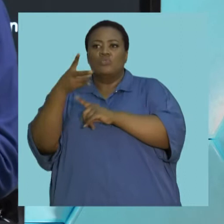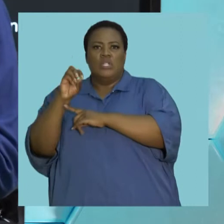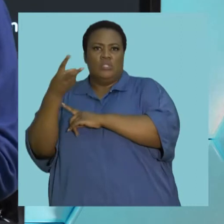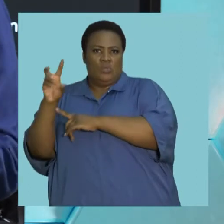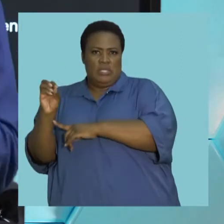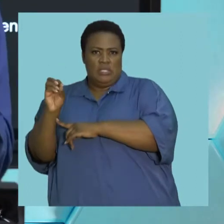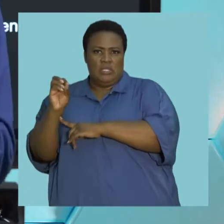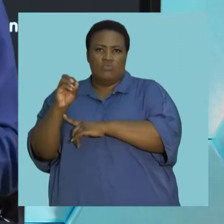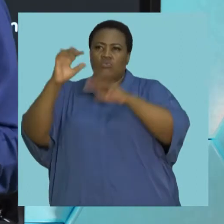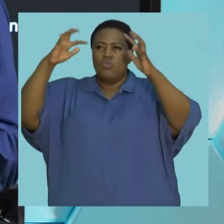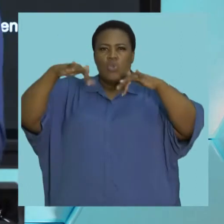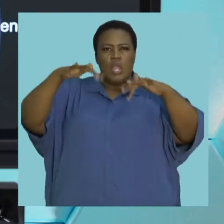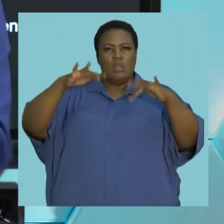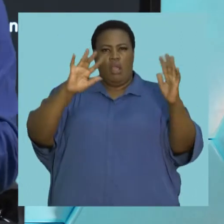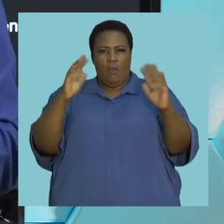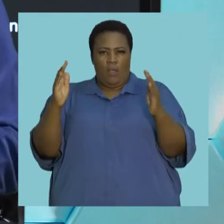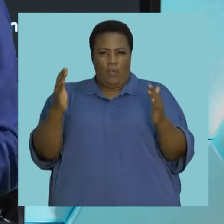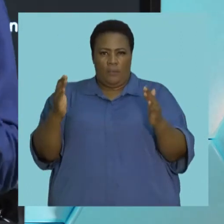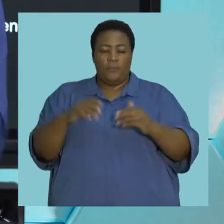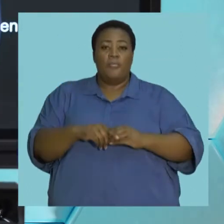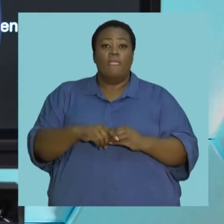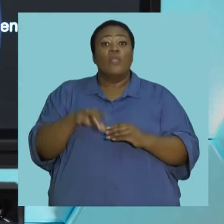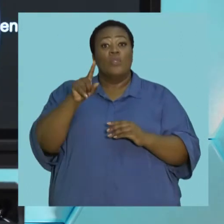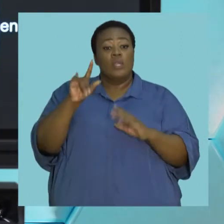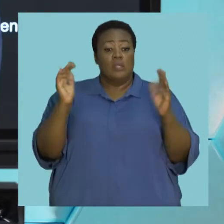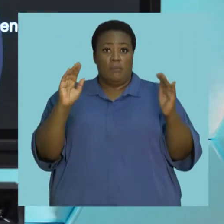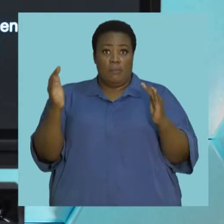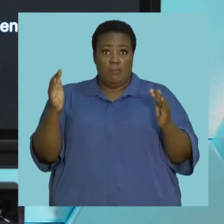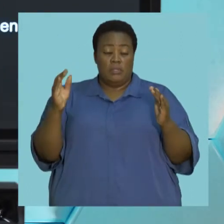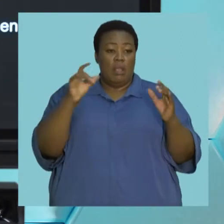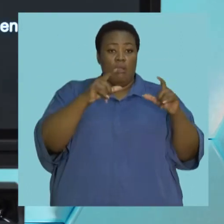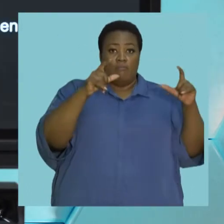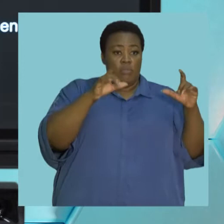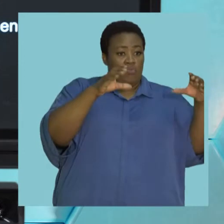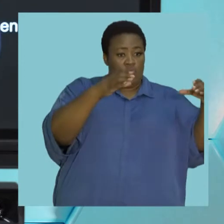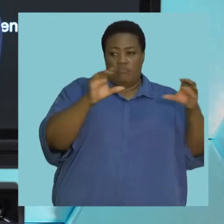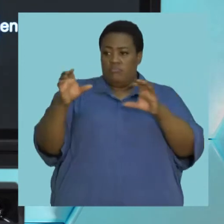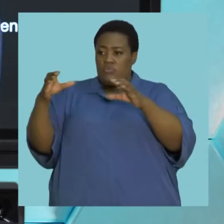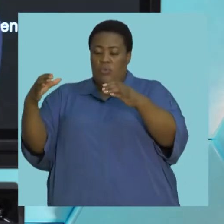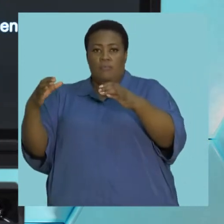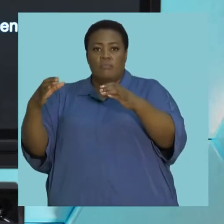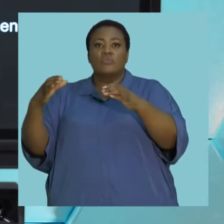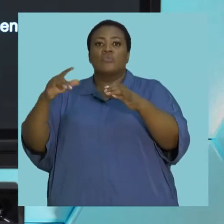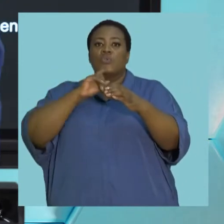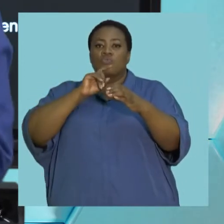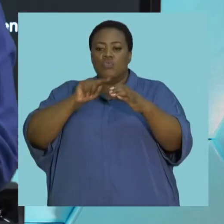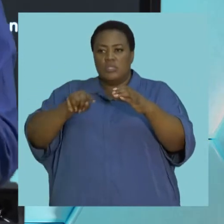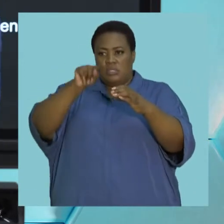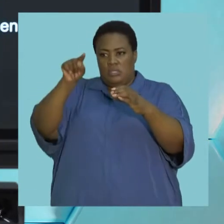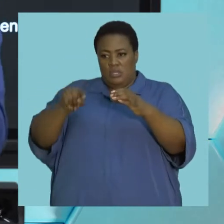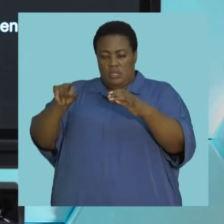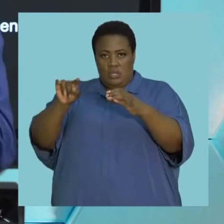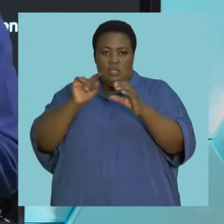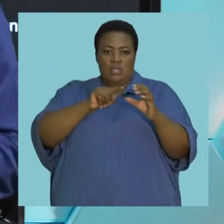2020. So those are comparisons where a large group can be compartmentalized into different segments. So we